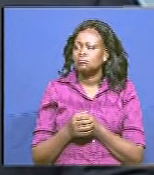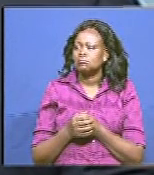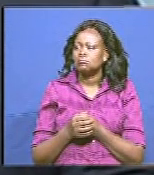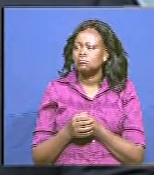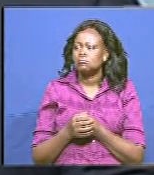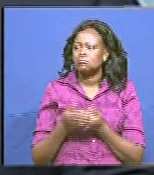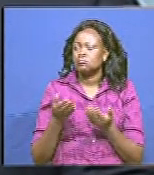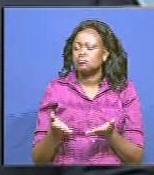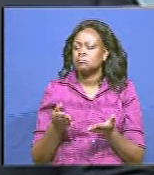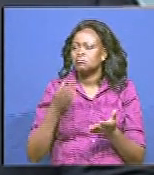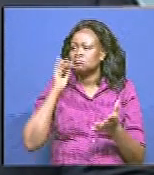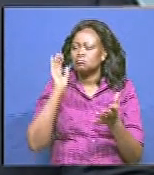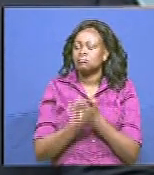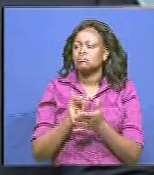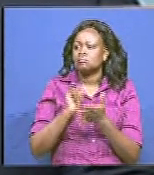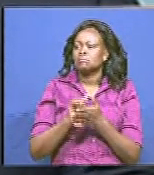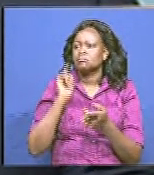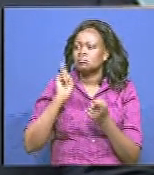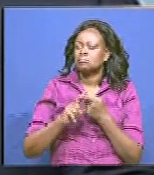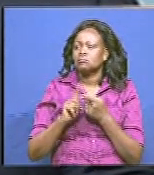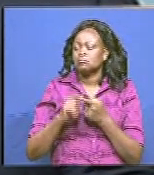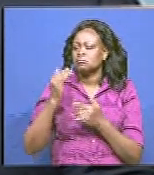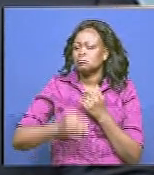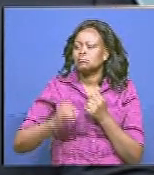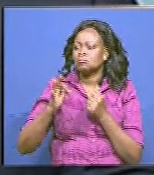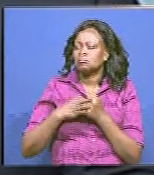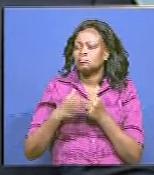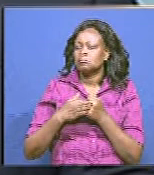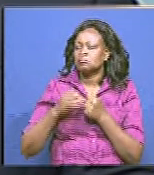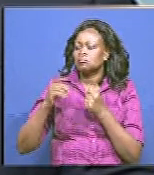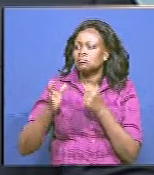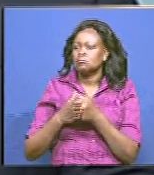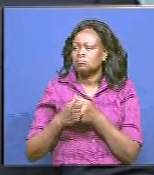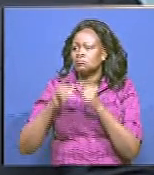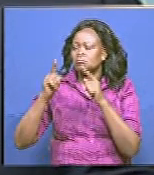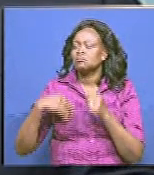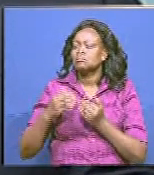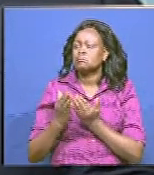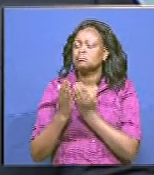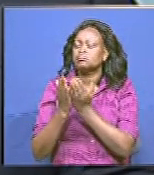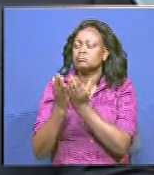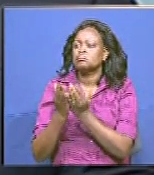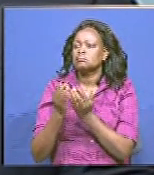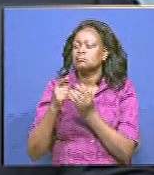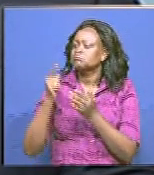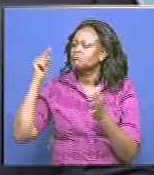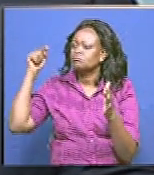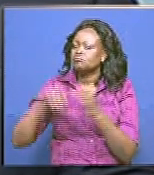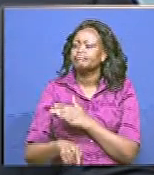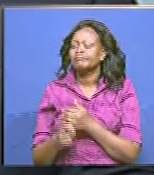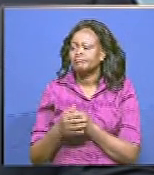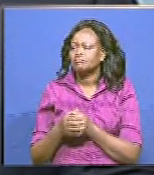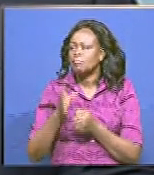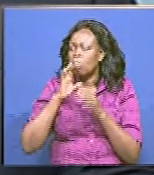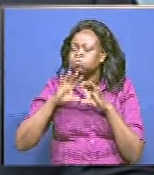Now we believe that towards the end of the year, maybe August, September, they should be able to have the boats for them to go deep sea. But so apart